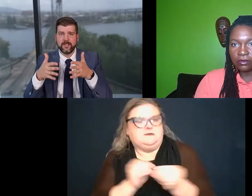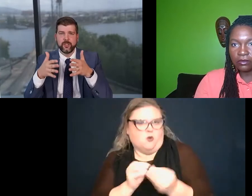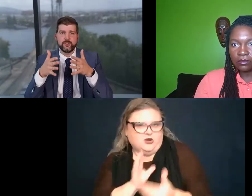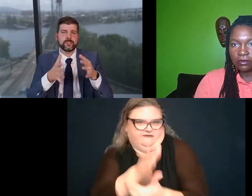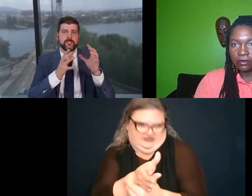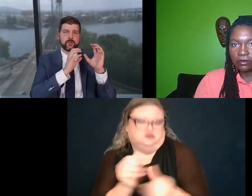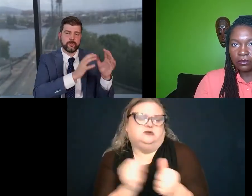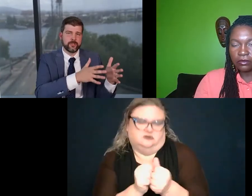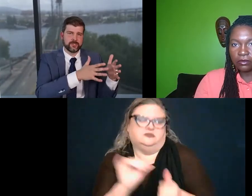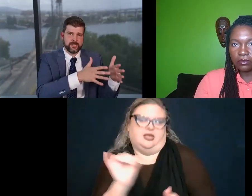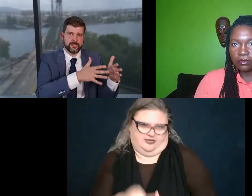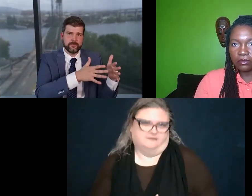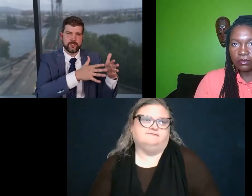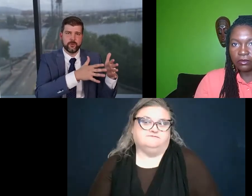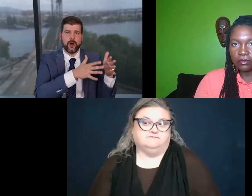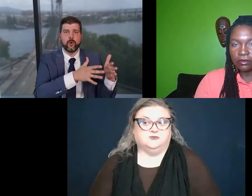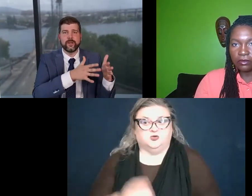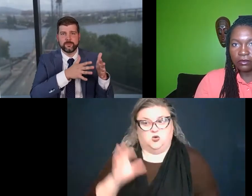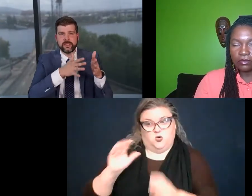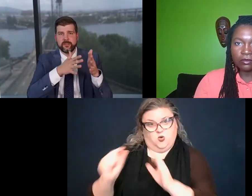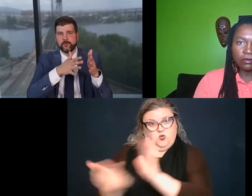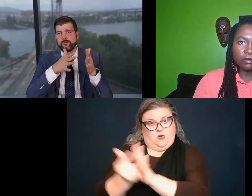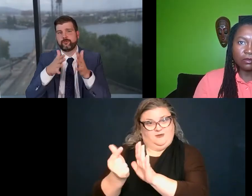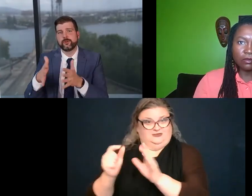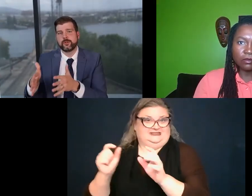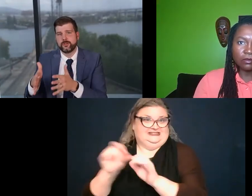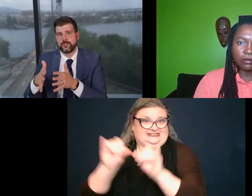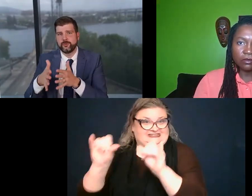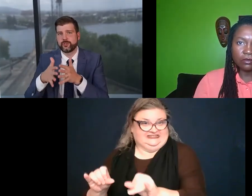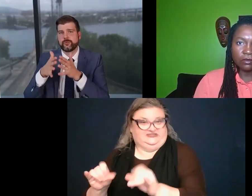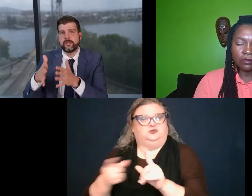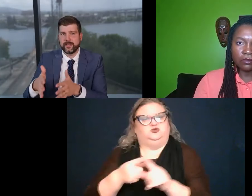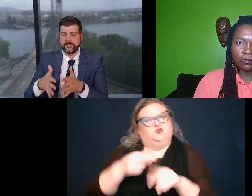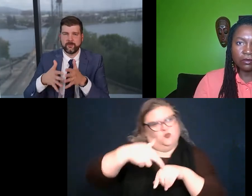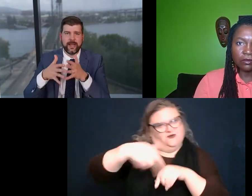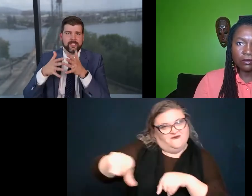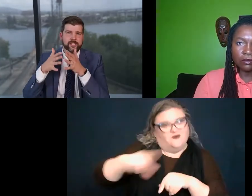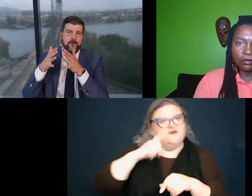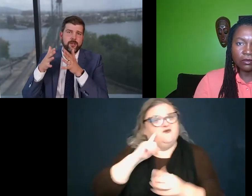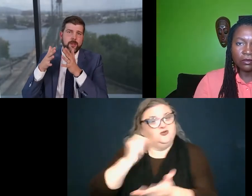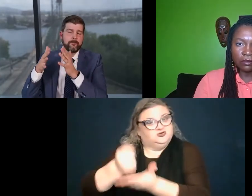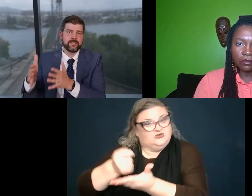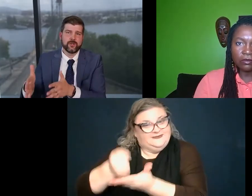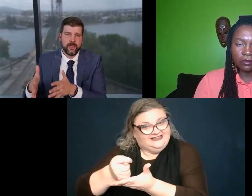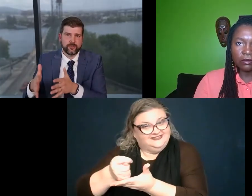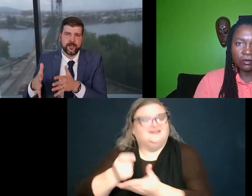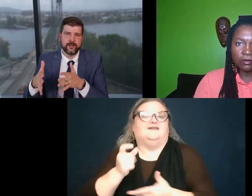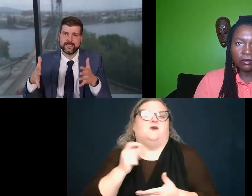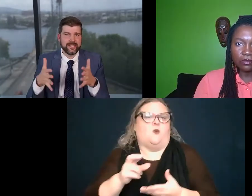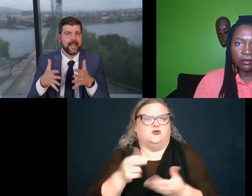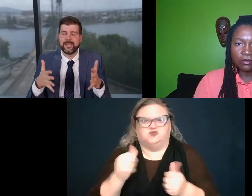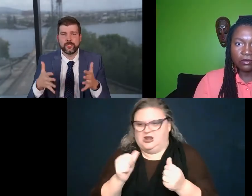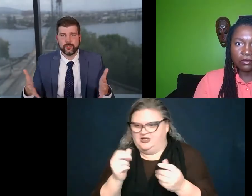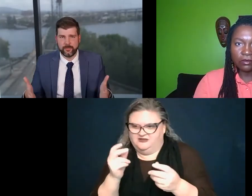gaps. Using the criminal system to always be the referrer to treatment and to ration out mental health care